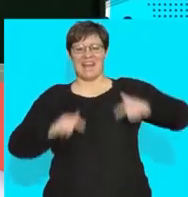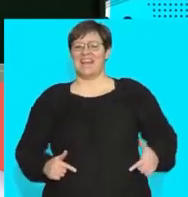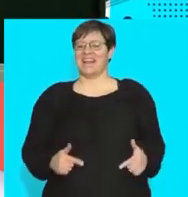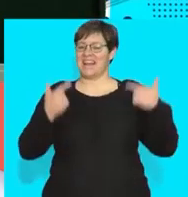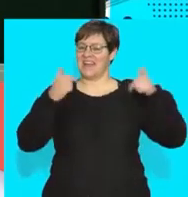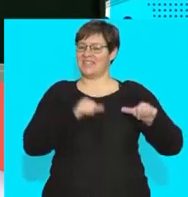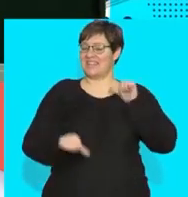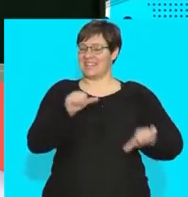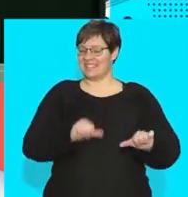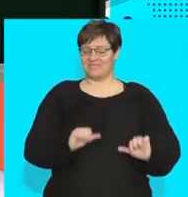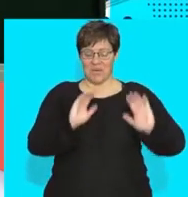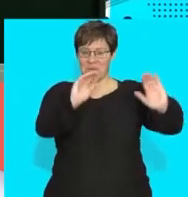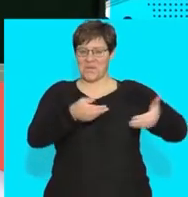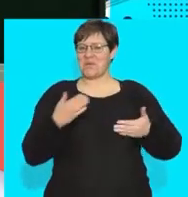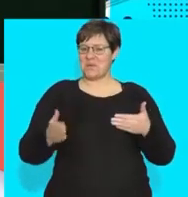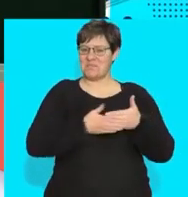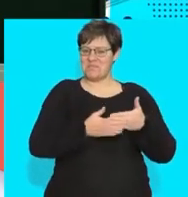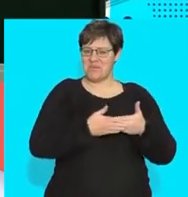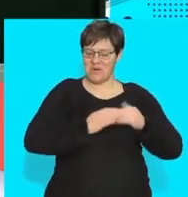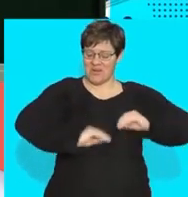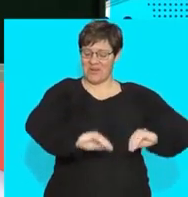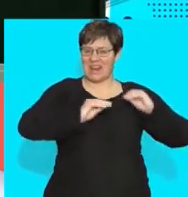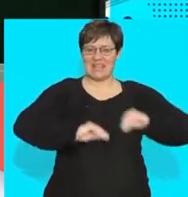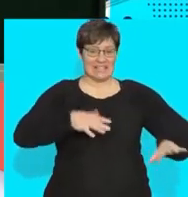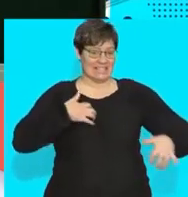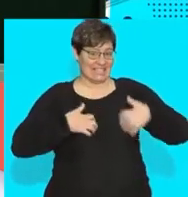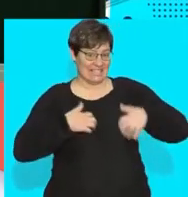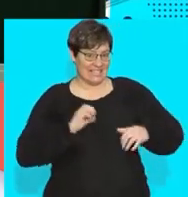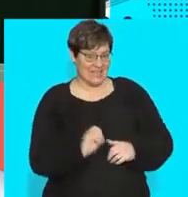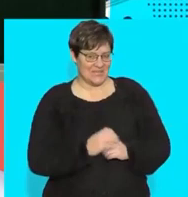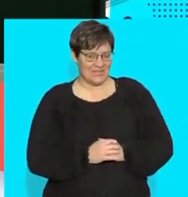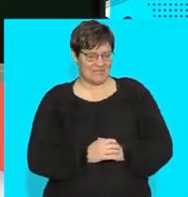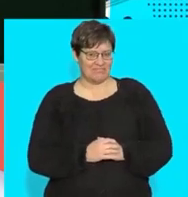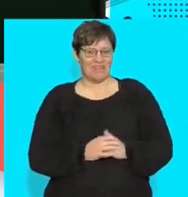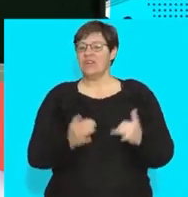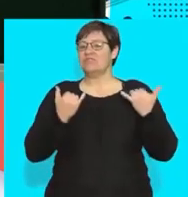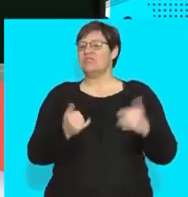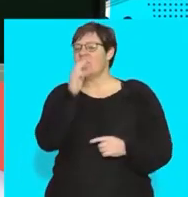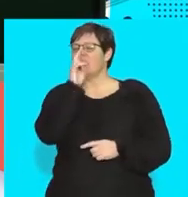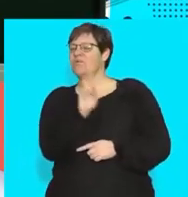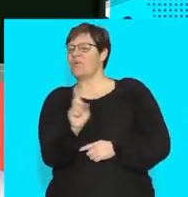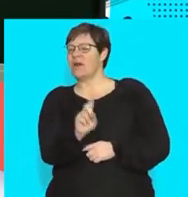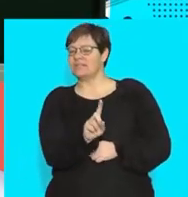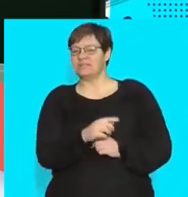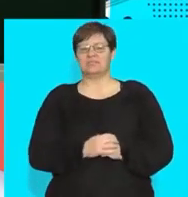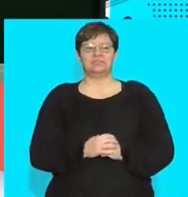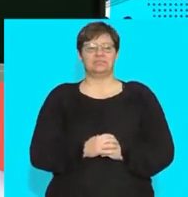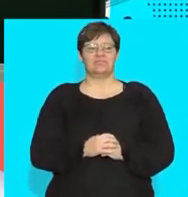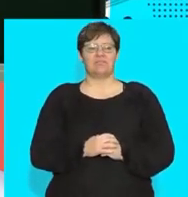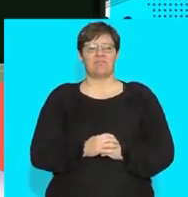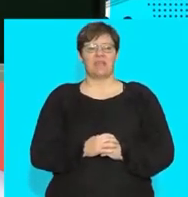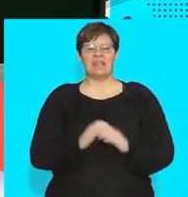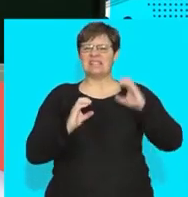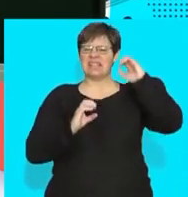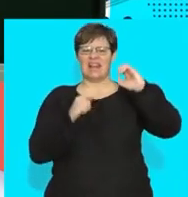Welcome, Life Sciences. Welcome to another exciting life science lesson. We are looking at this concept